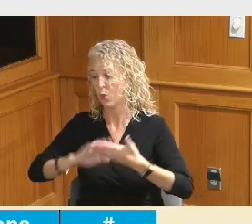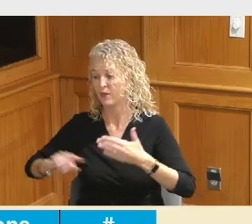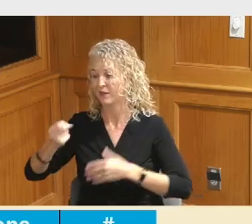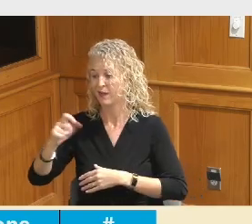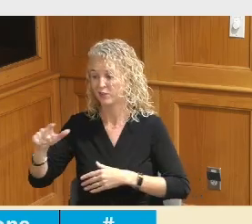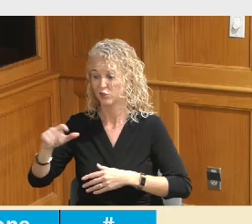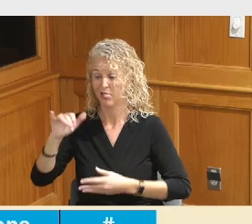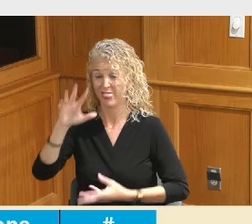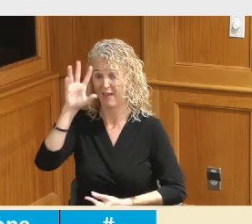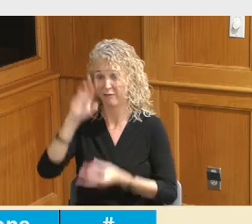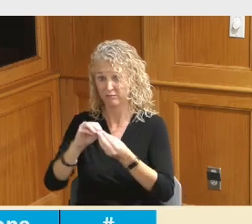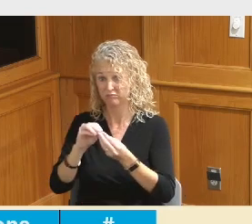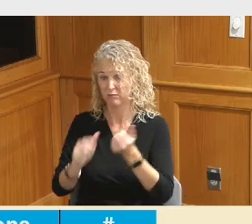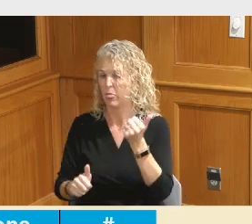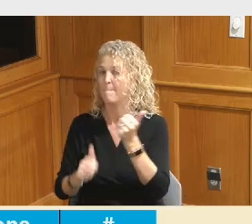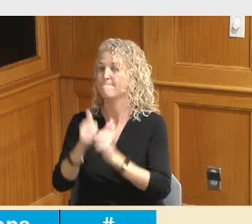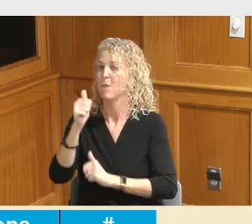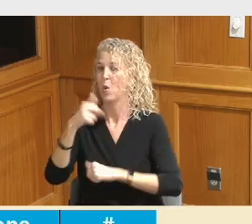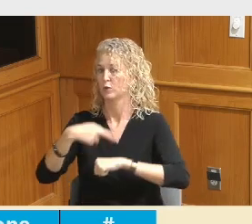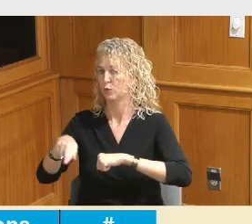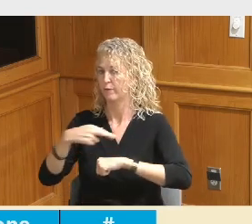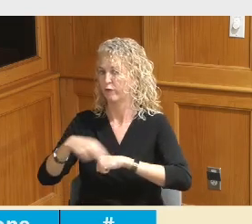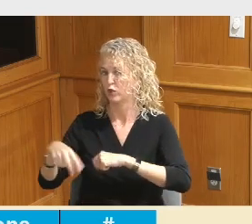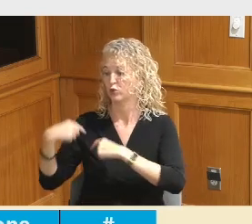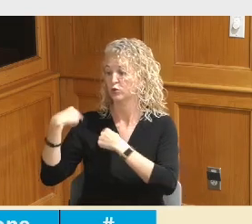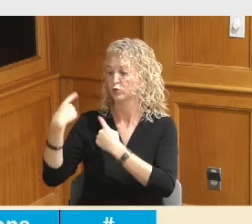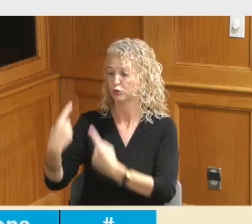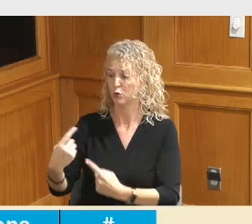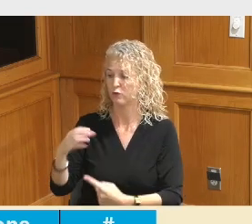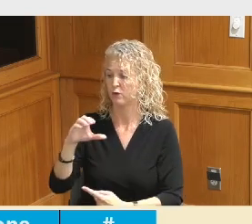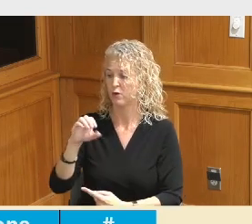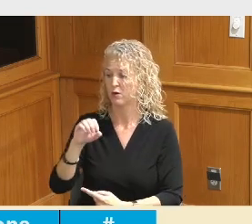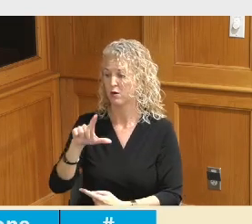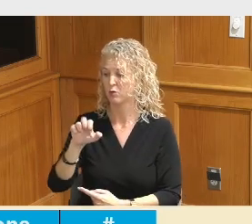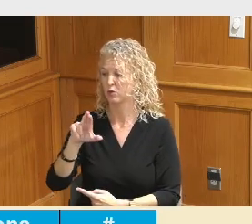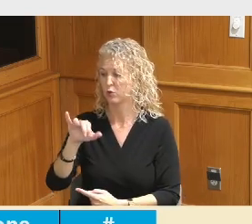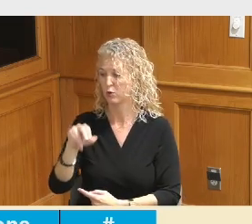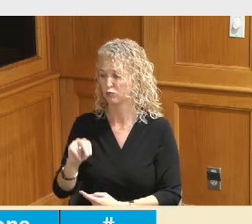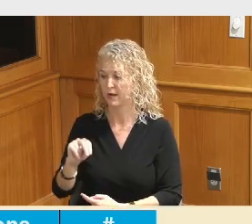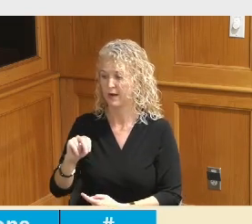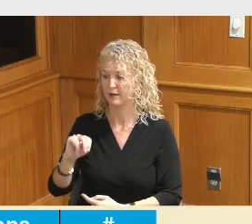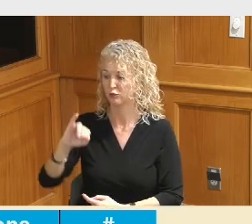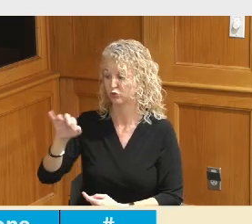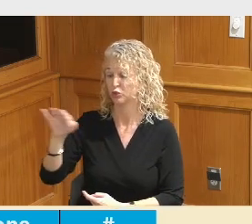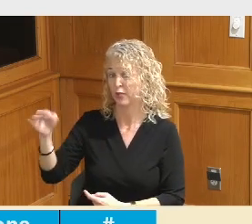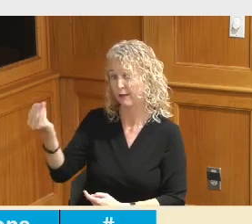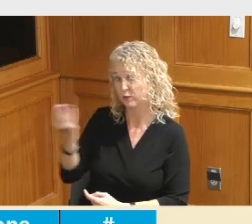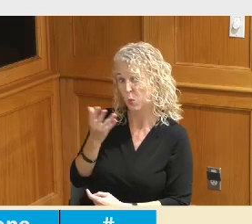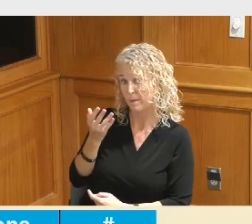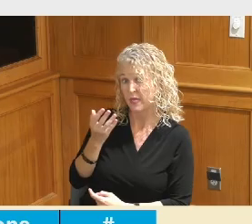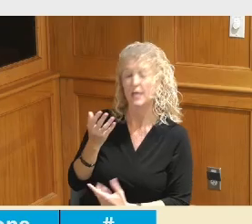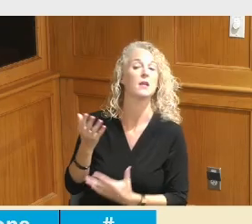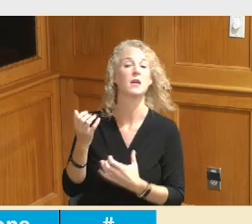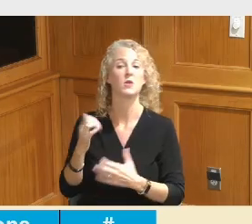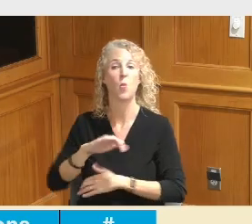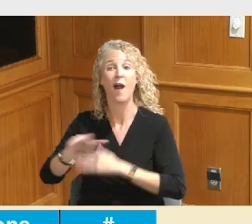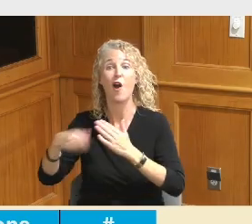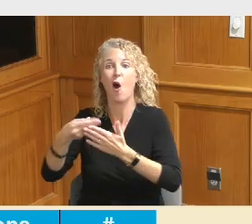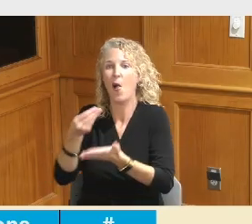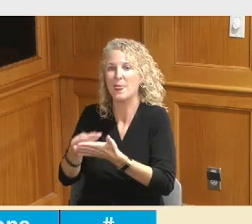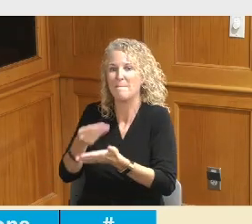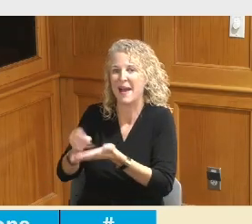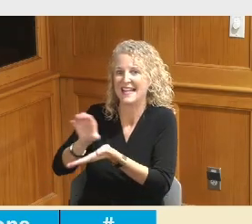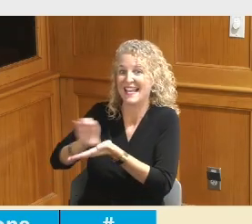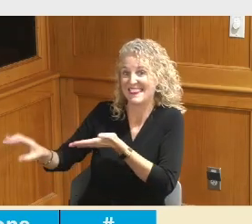the most referrals. And Colerain, Jeff Weckbach told me he wanted us to have all the money spent